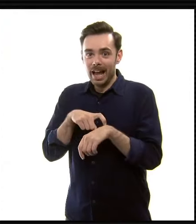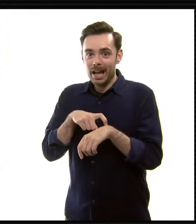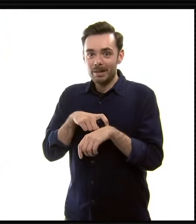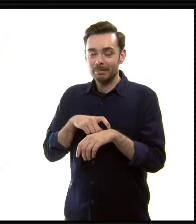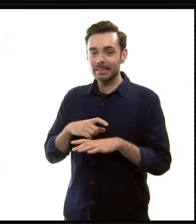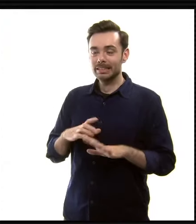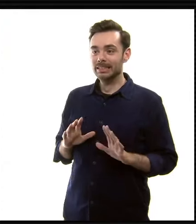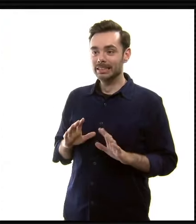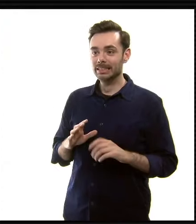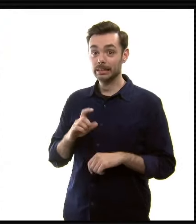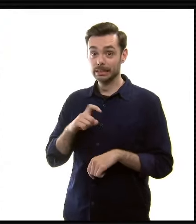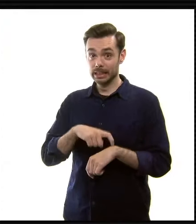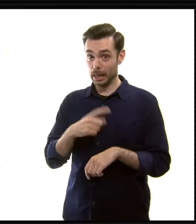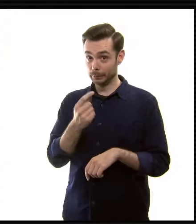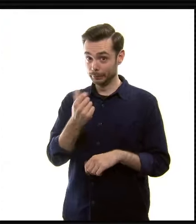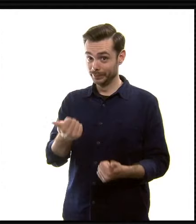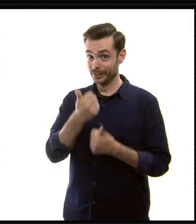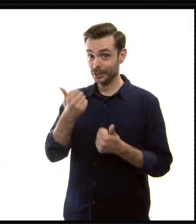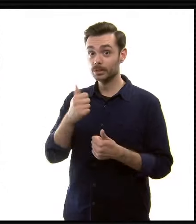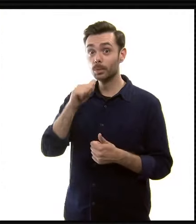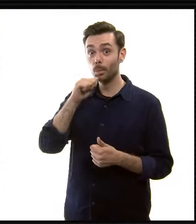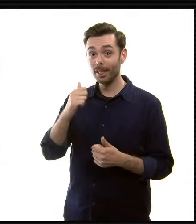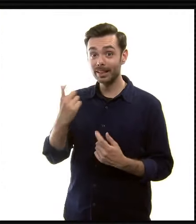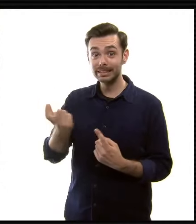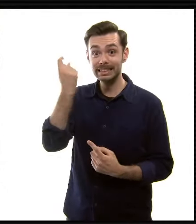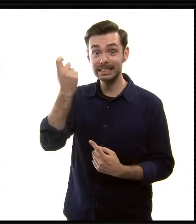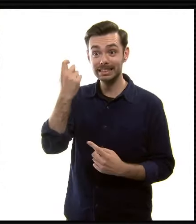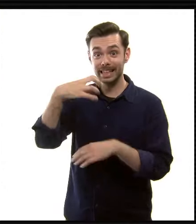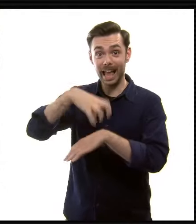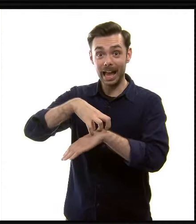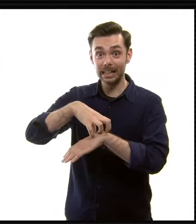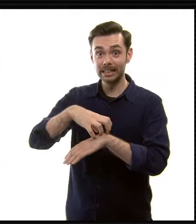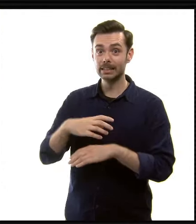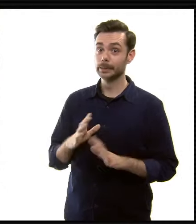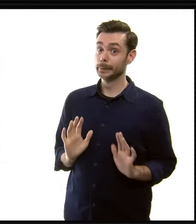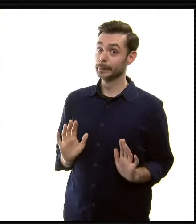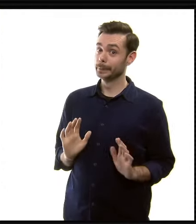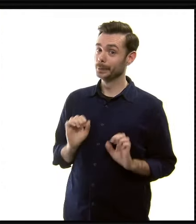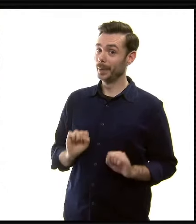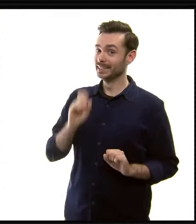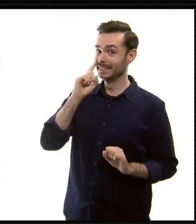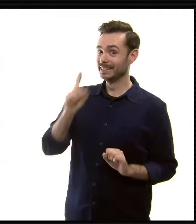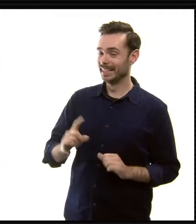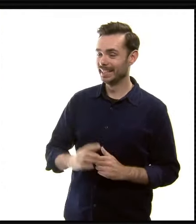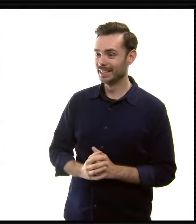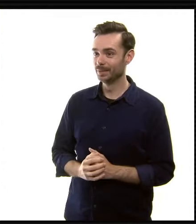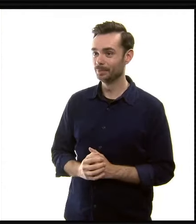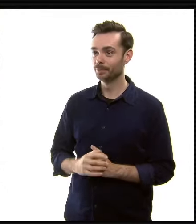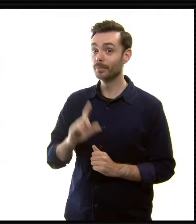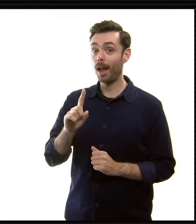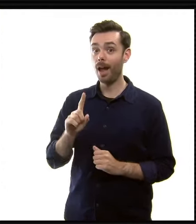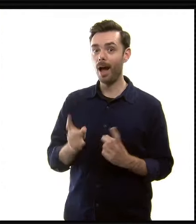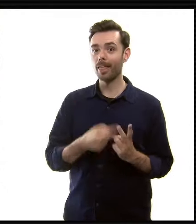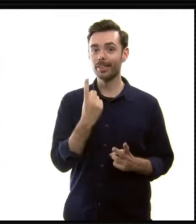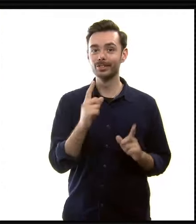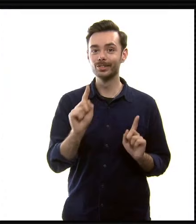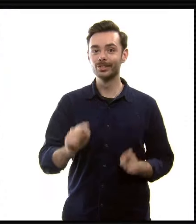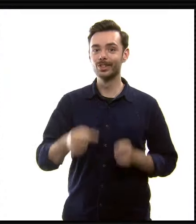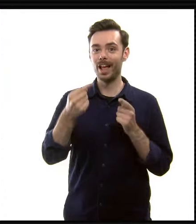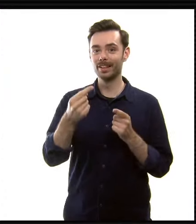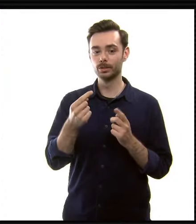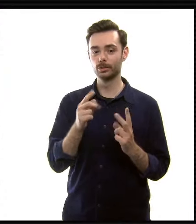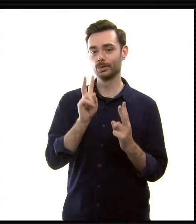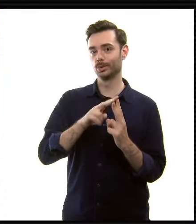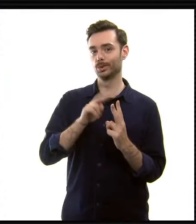Will they manage to complete their mammoth challenge? That is the question. And while challenges are on our minds, two of our incredible